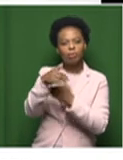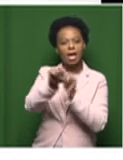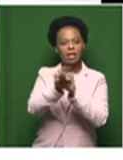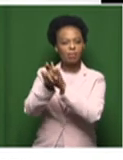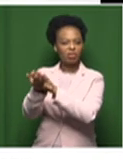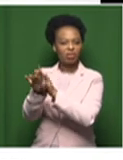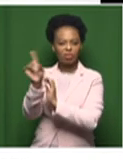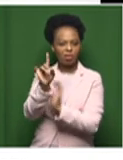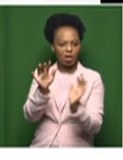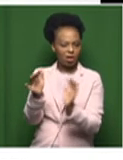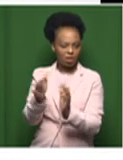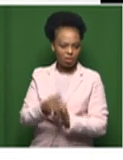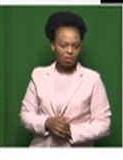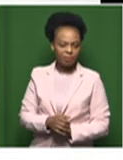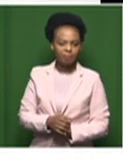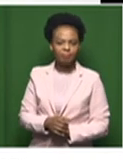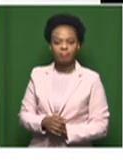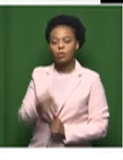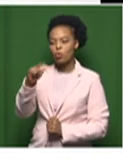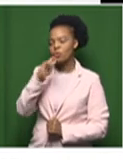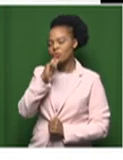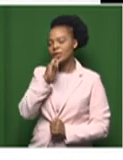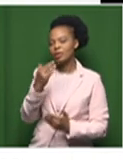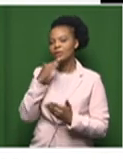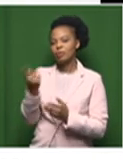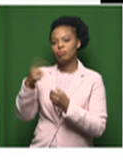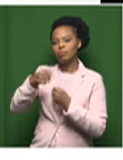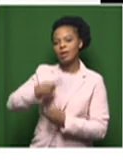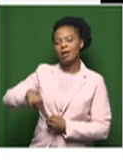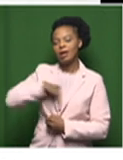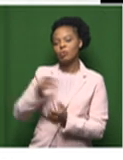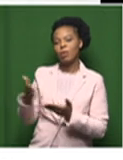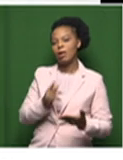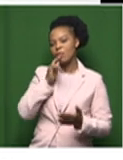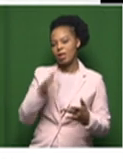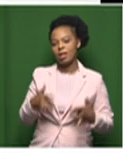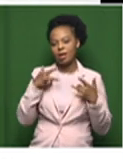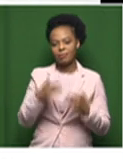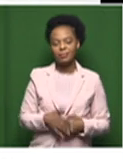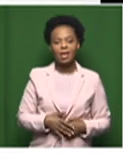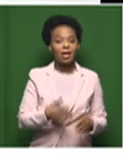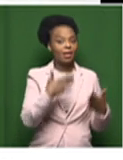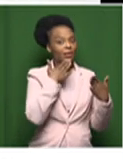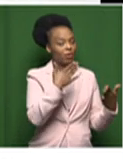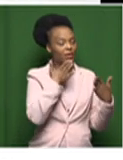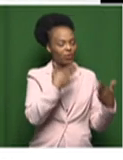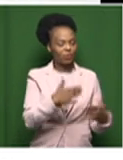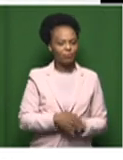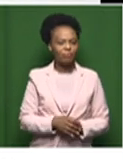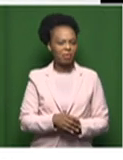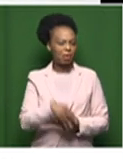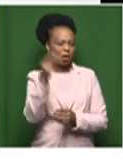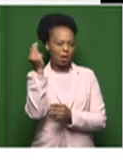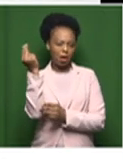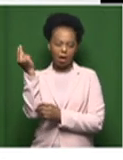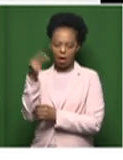Zizipo, a very good morning to you. Thanks for joining us. Welcome to Morning Live. Thank you. Thank you very much. When did art make its way